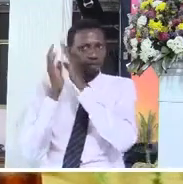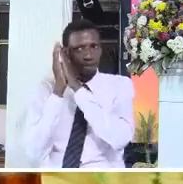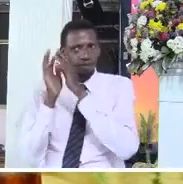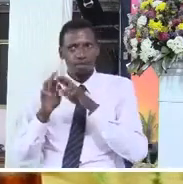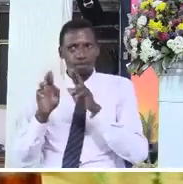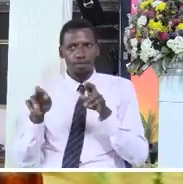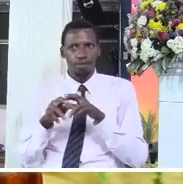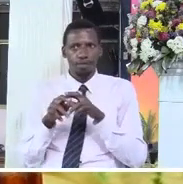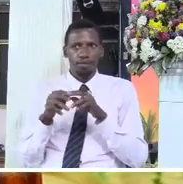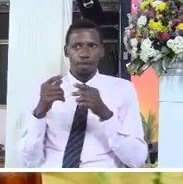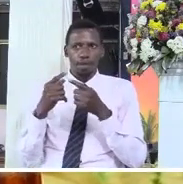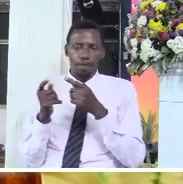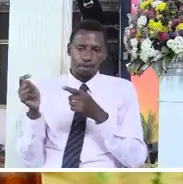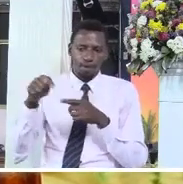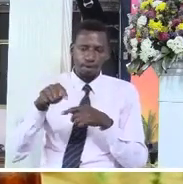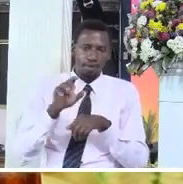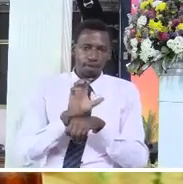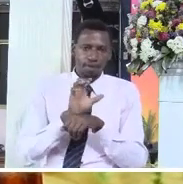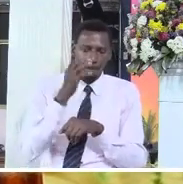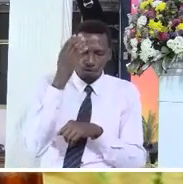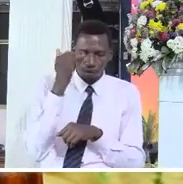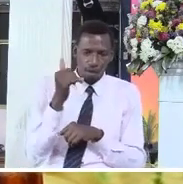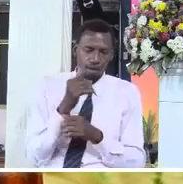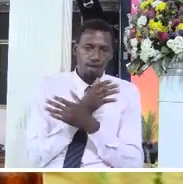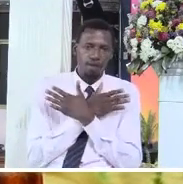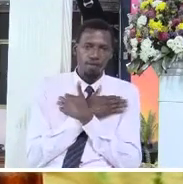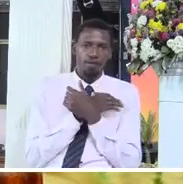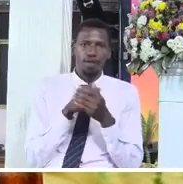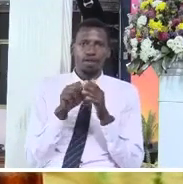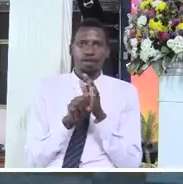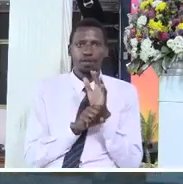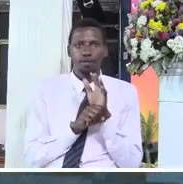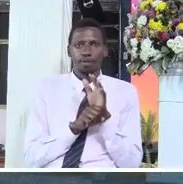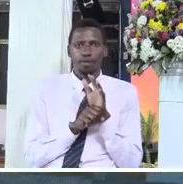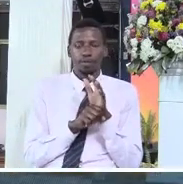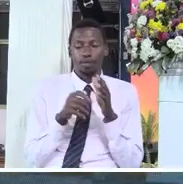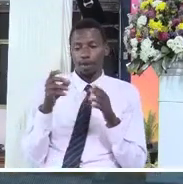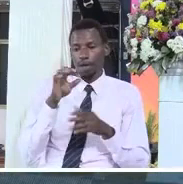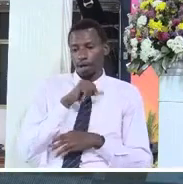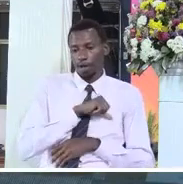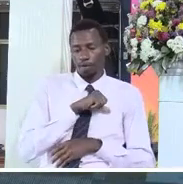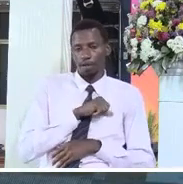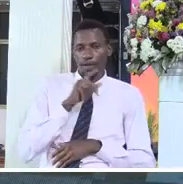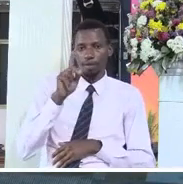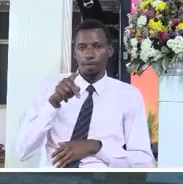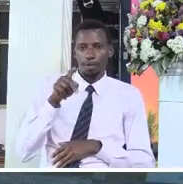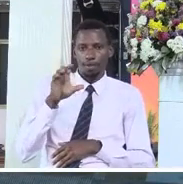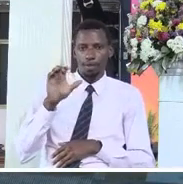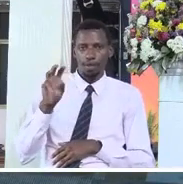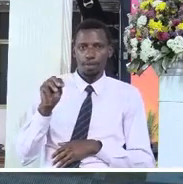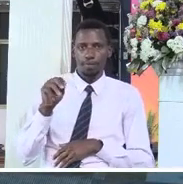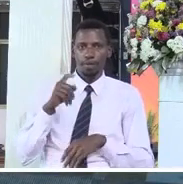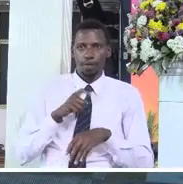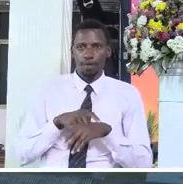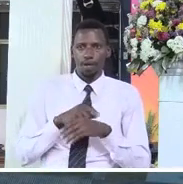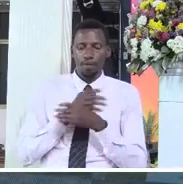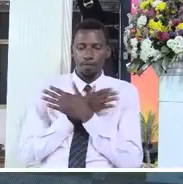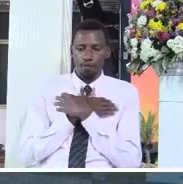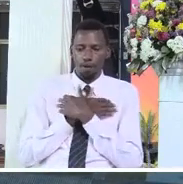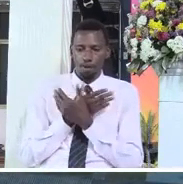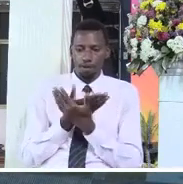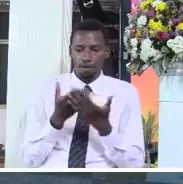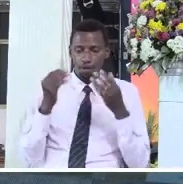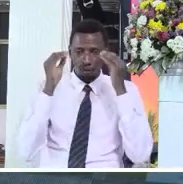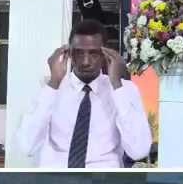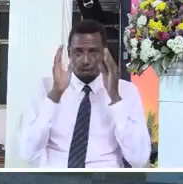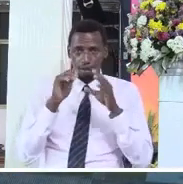friendship. That is one advantage of PCM. When we create friendship with these students, when they are in the universities, when